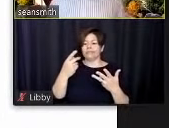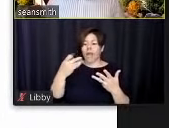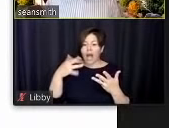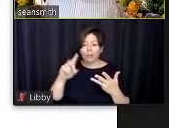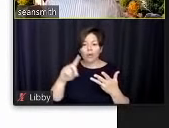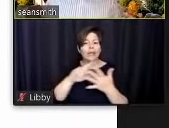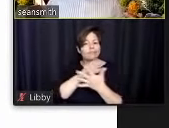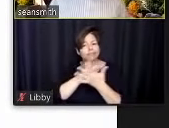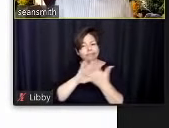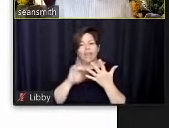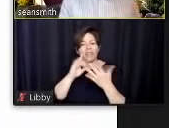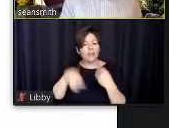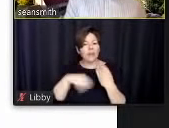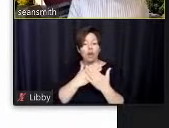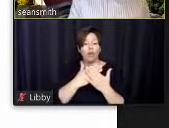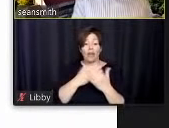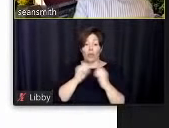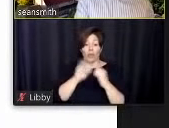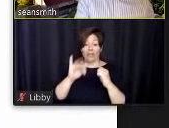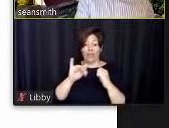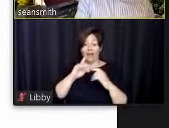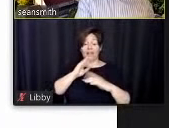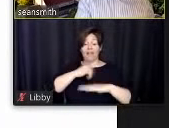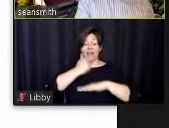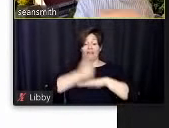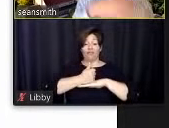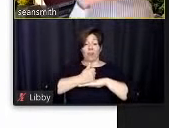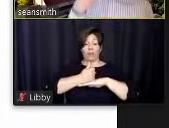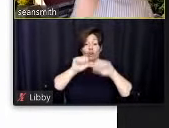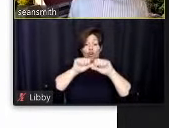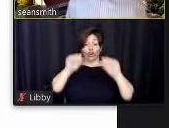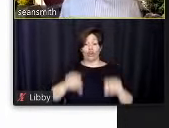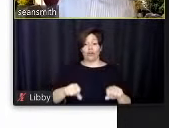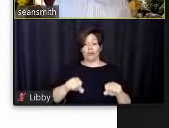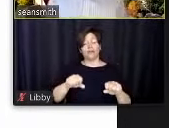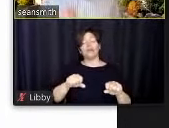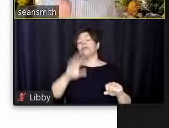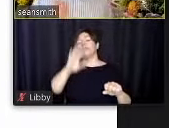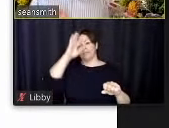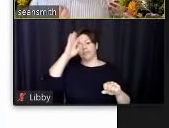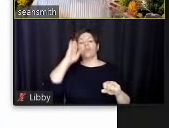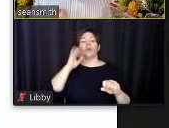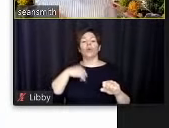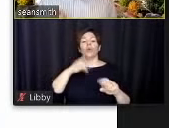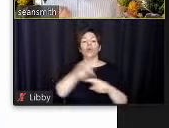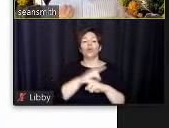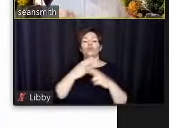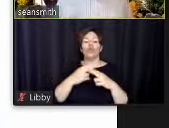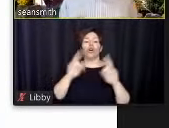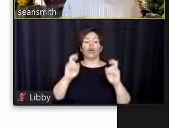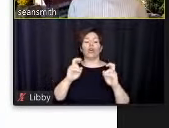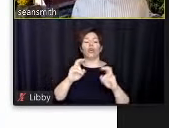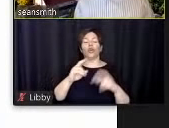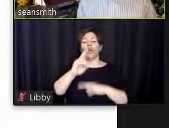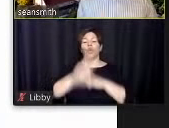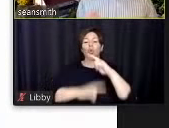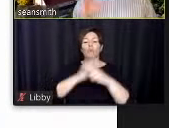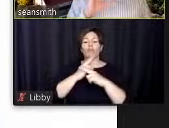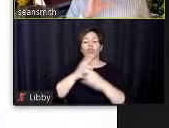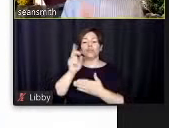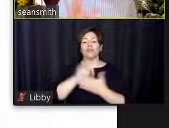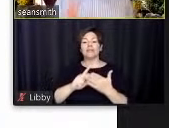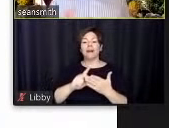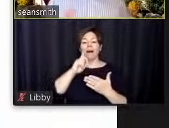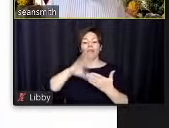with that in mind, I'm going to use a framework that many of us are familiar with, or at least we've heard about, and that's universal design for learning. And